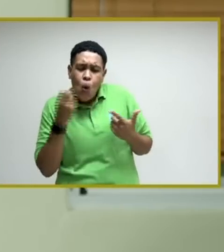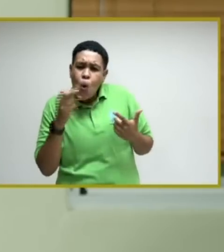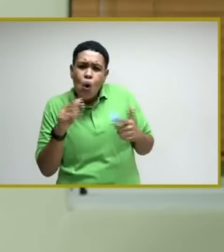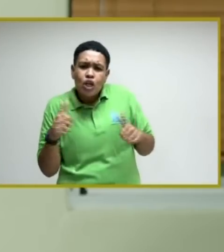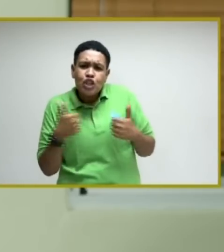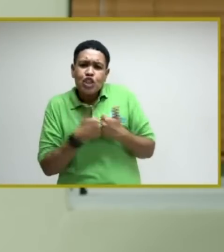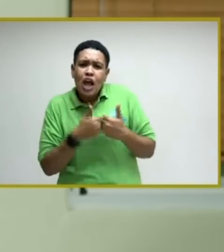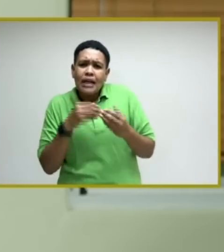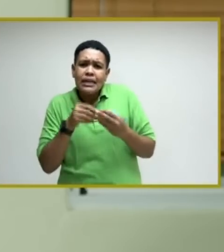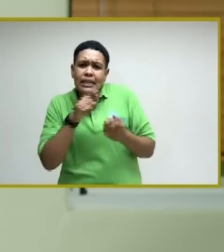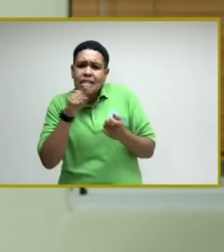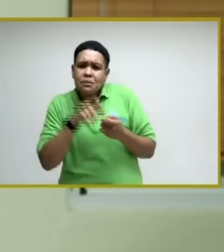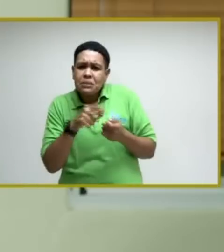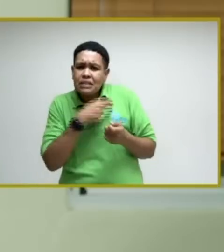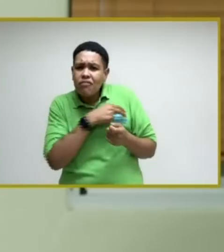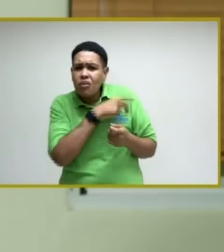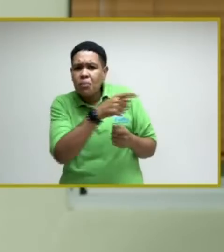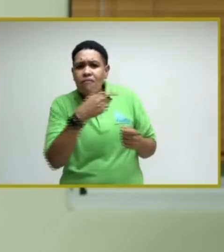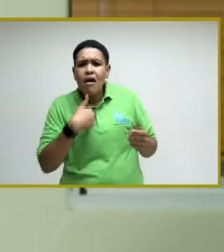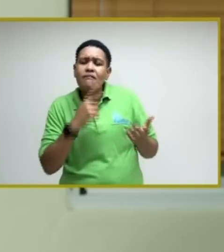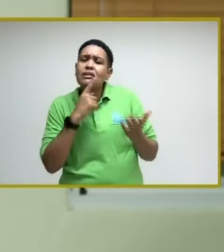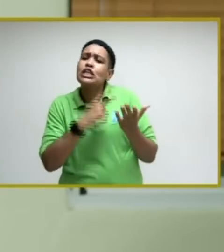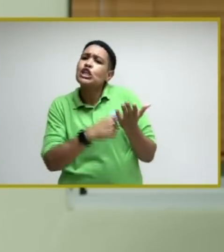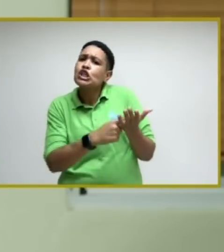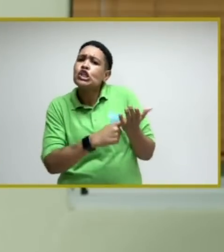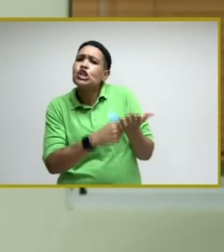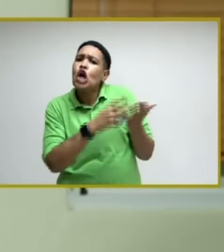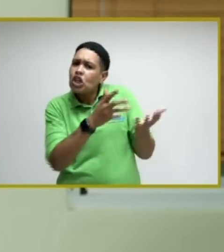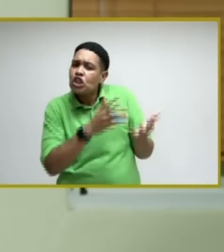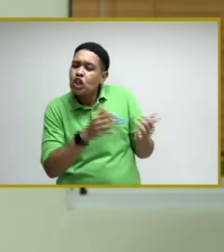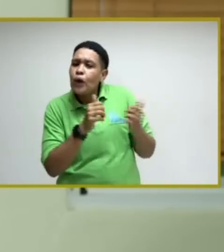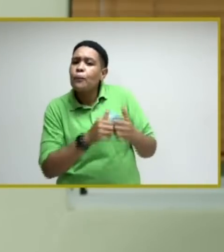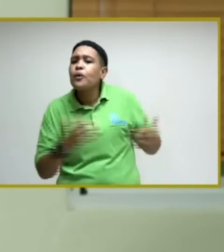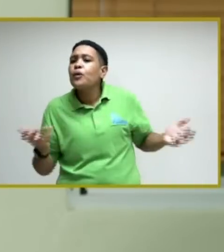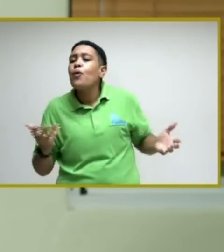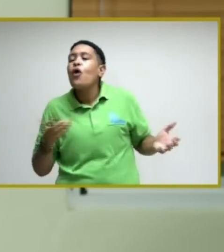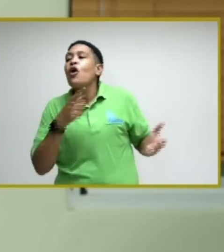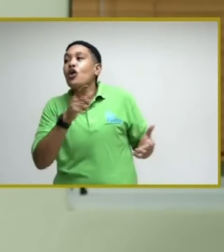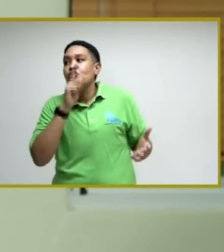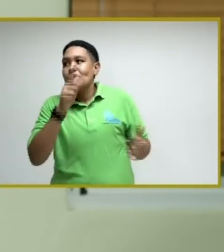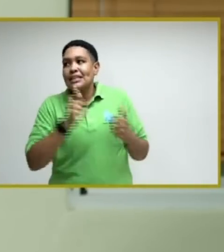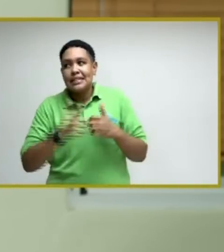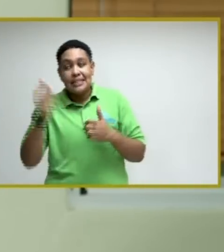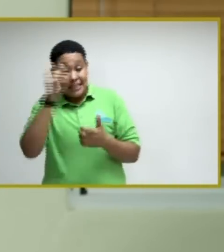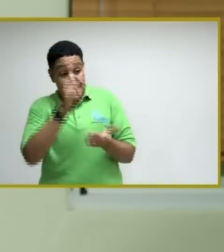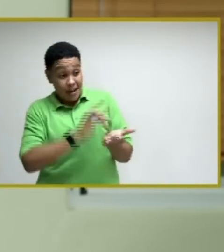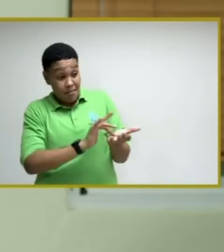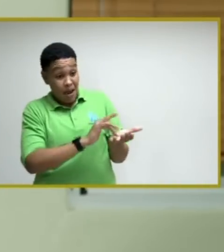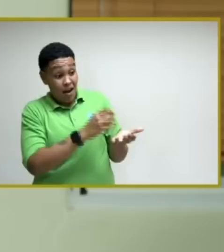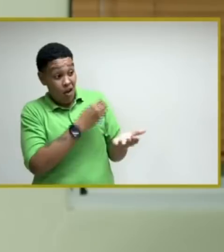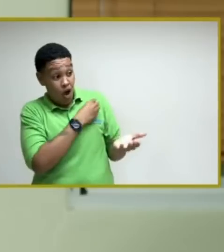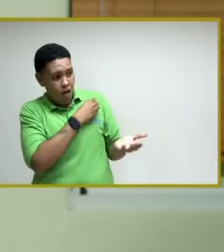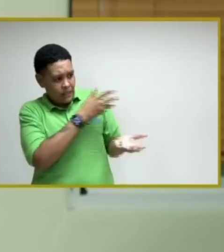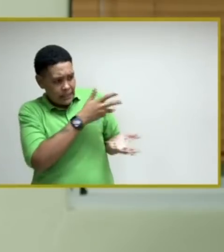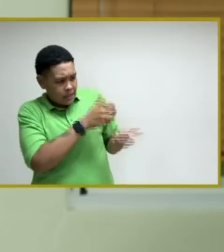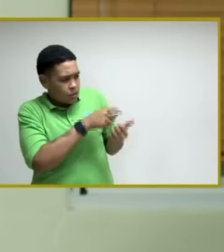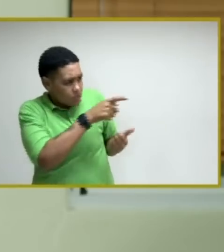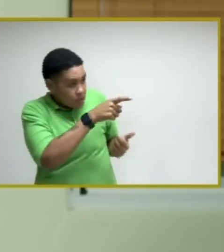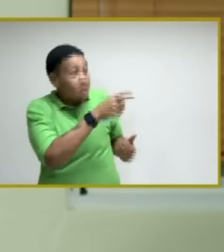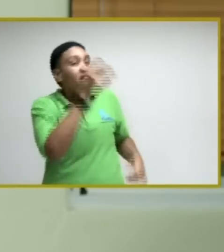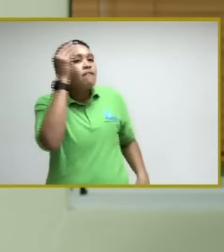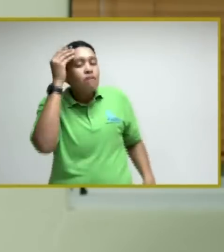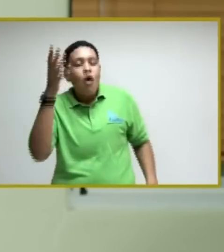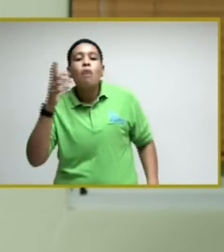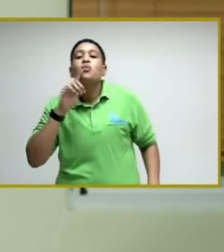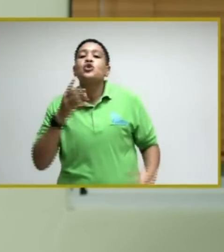in a particular hospital, for them to have a discussion with the senior medical officer so that we can address the